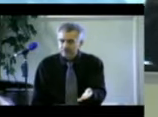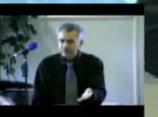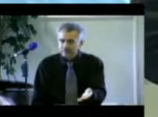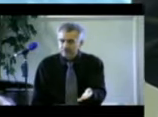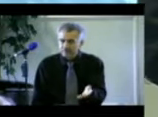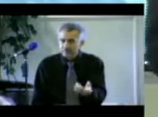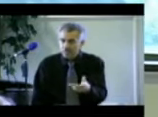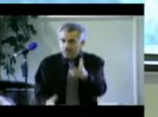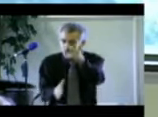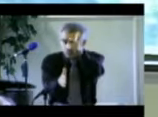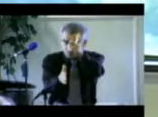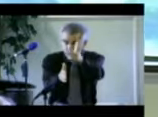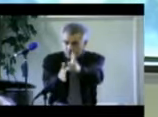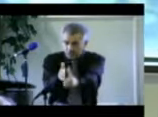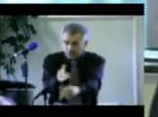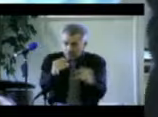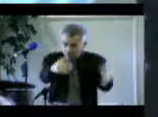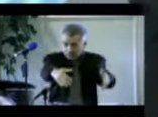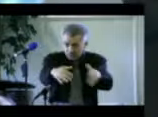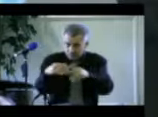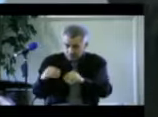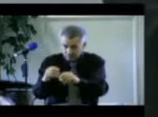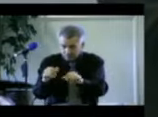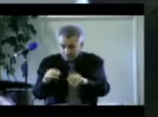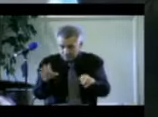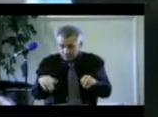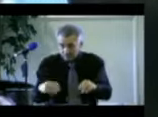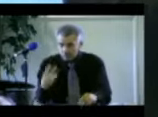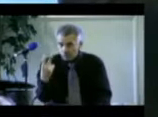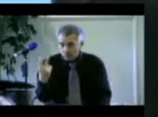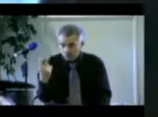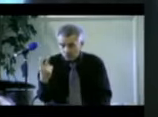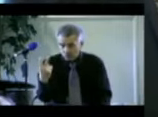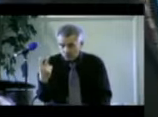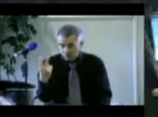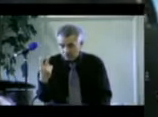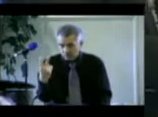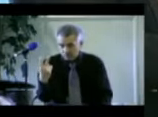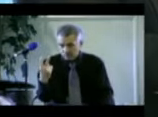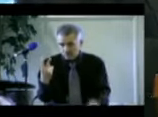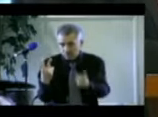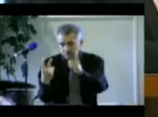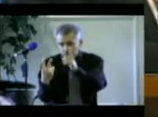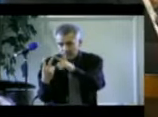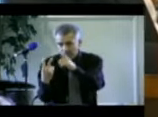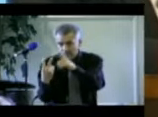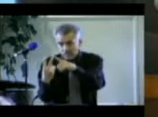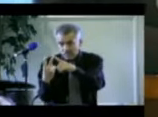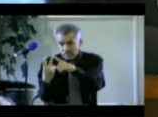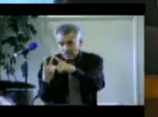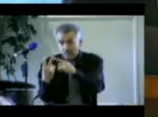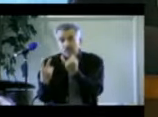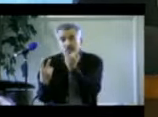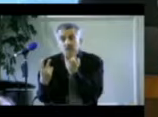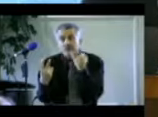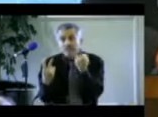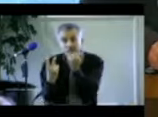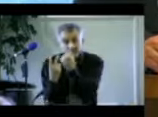quickly buried the guy in the sand, and the only two people that knew about that was Moses and the Israelite that was there.